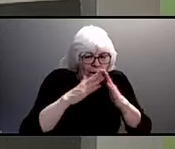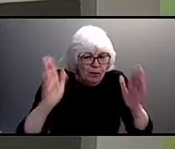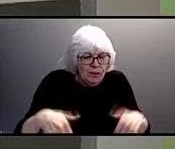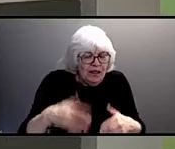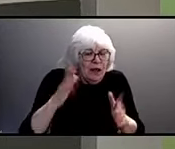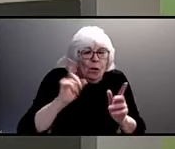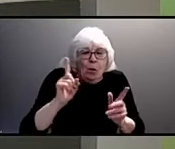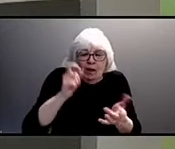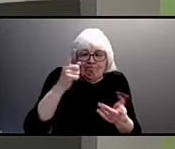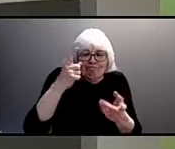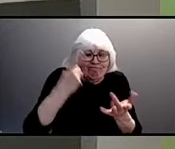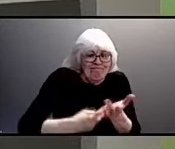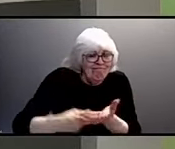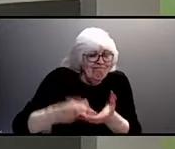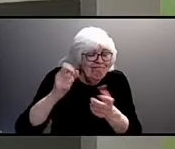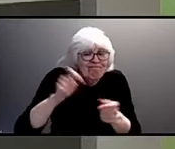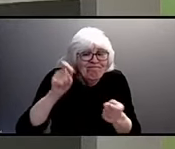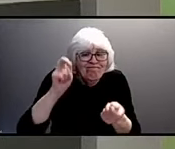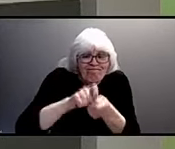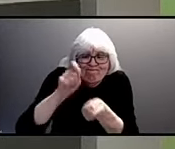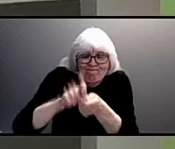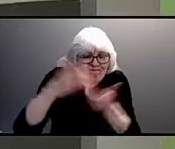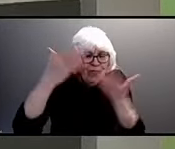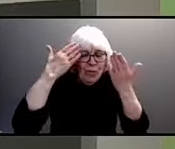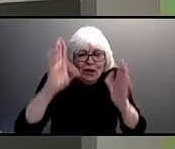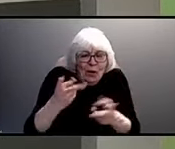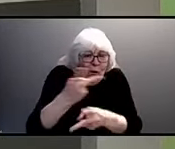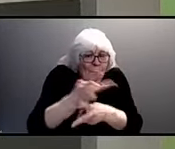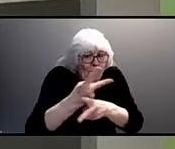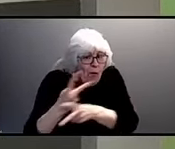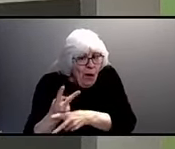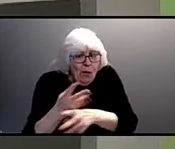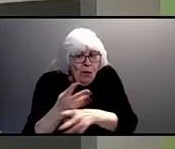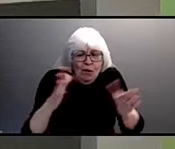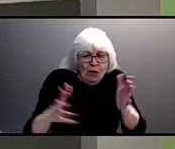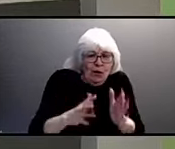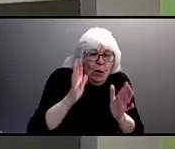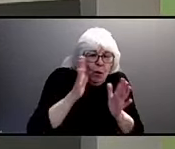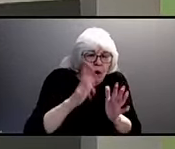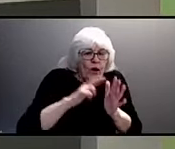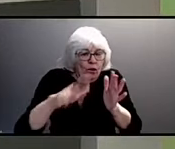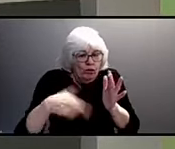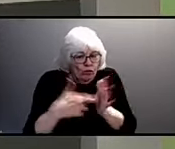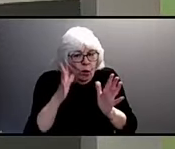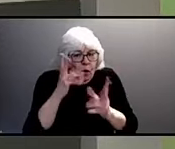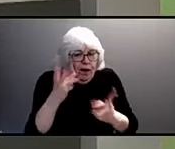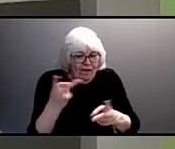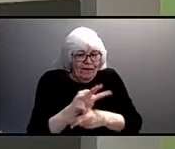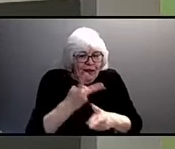role in assisting if we possibly can. It's obviously something the province have indicated that they will take a lead on.